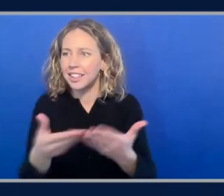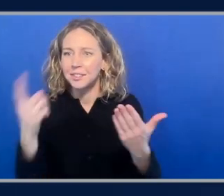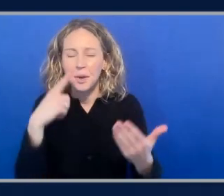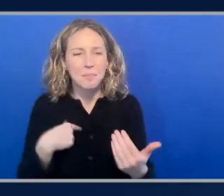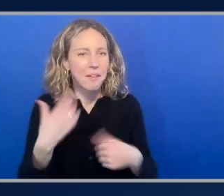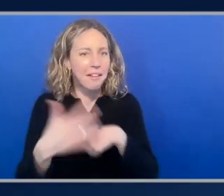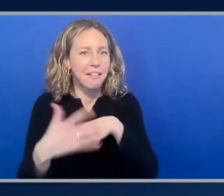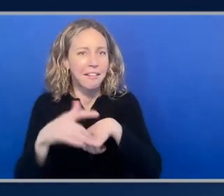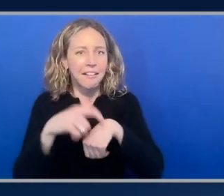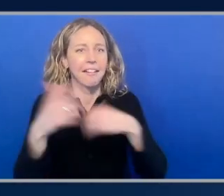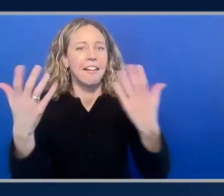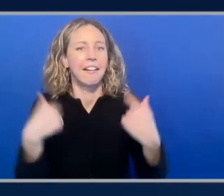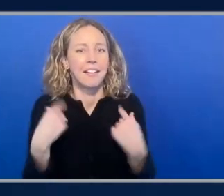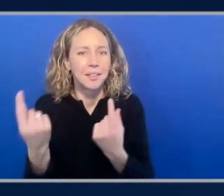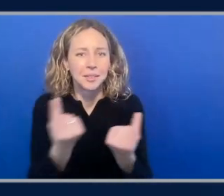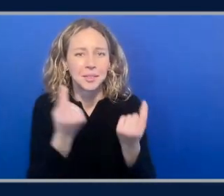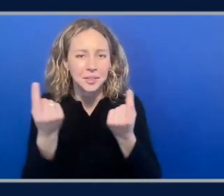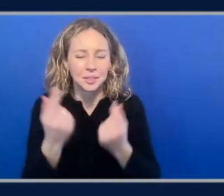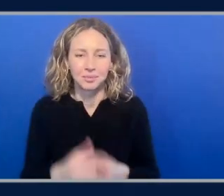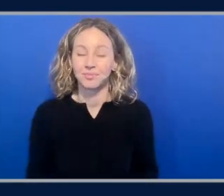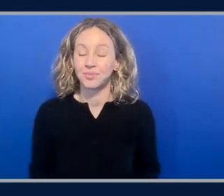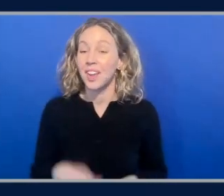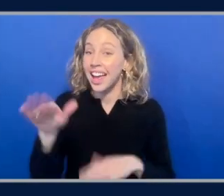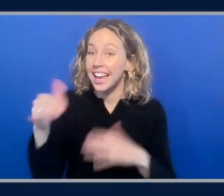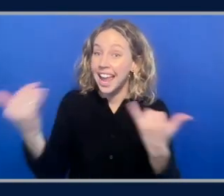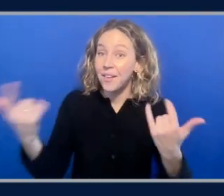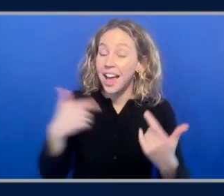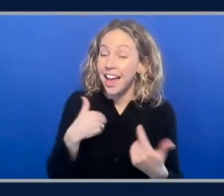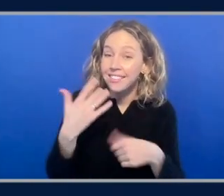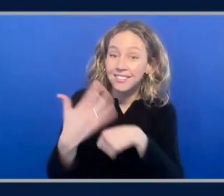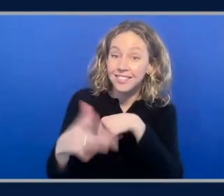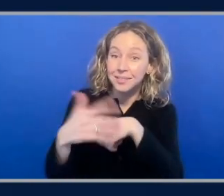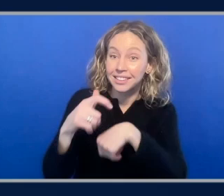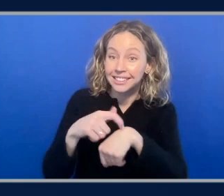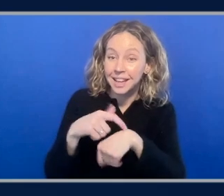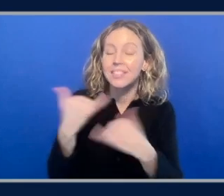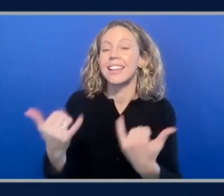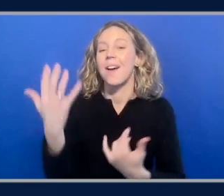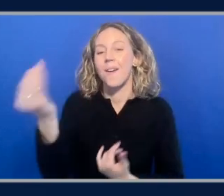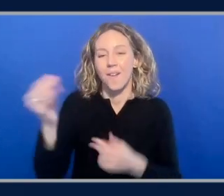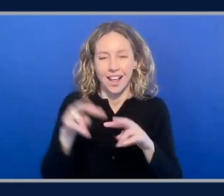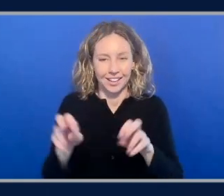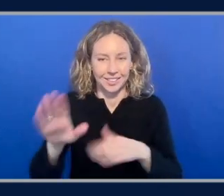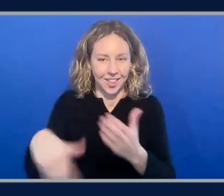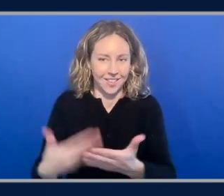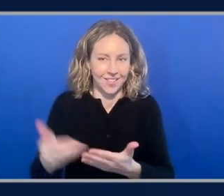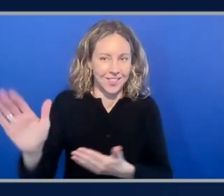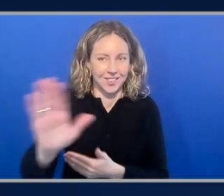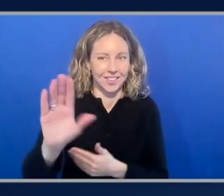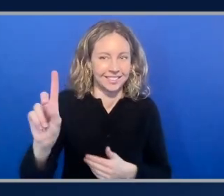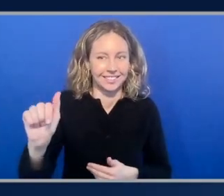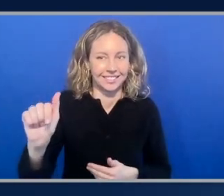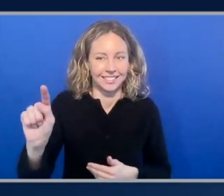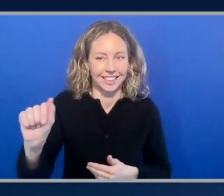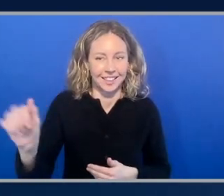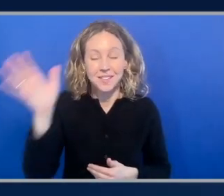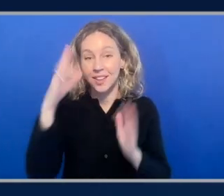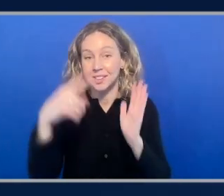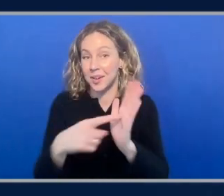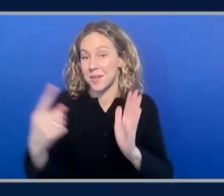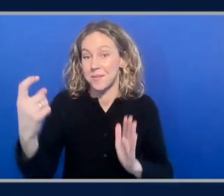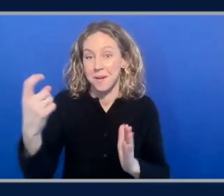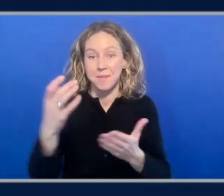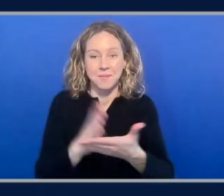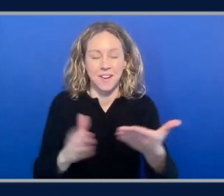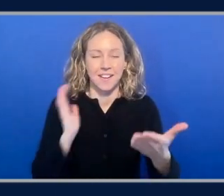is what you want to do is that now that you've freed up that time, now you can go and analyze that data. So if you want to I'll show you one last part of the demo. I just